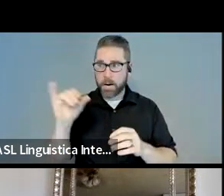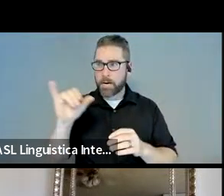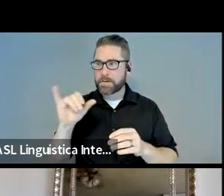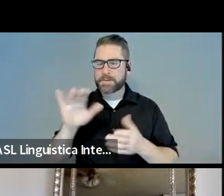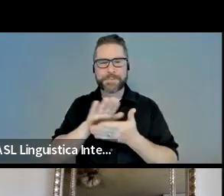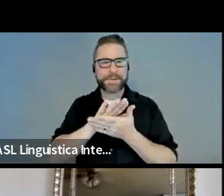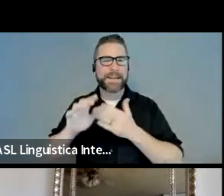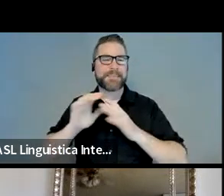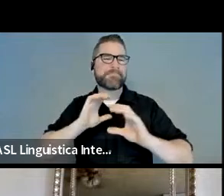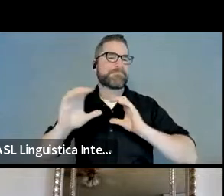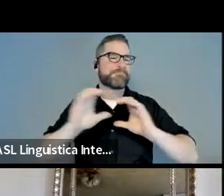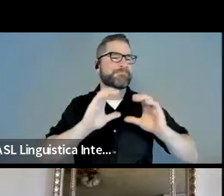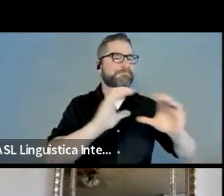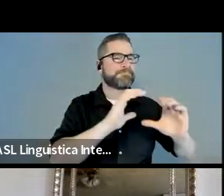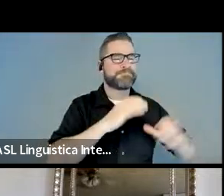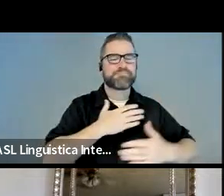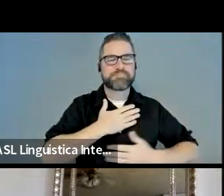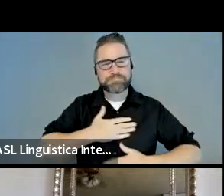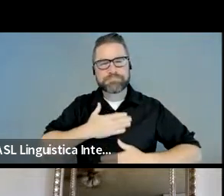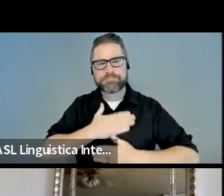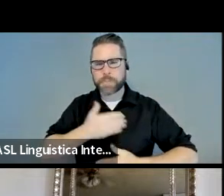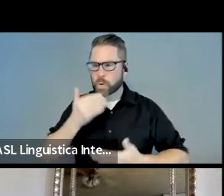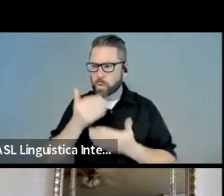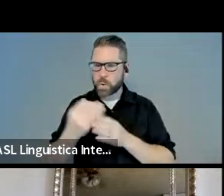all of the different measures.